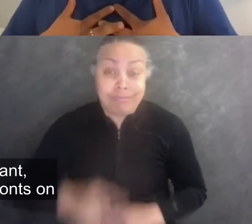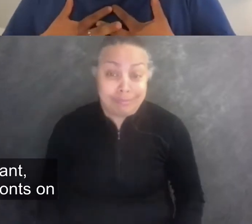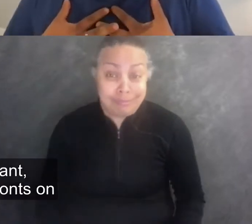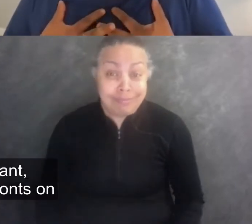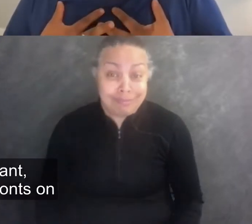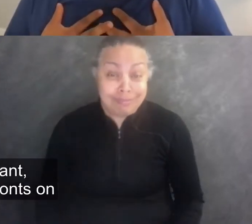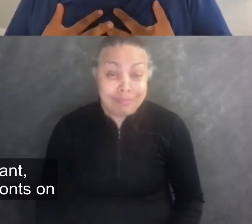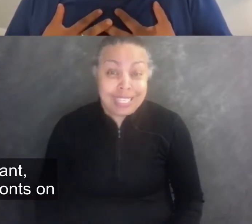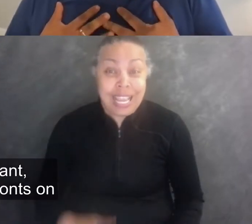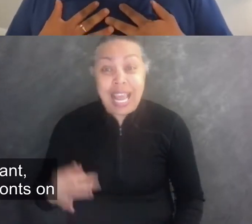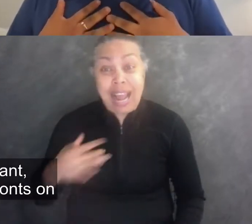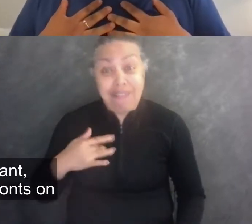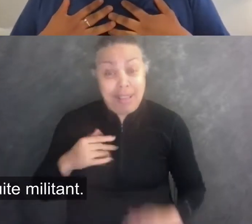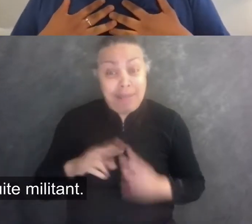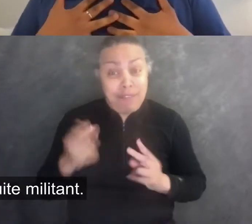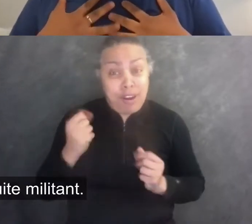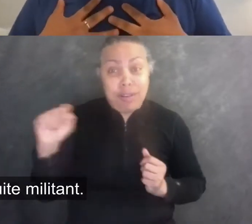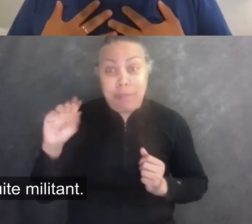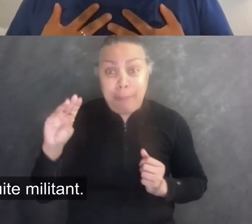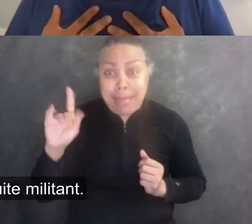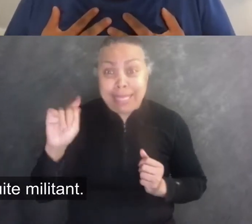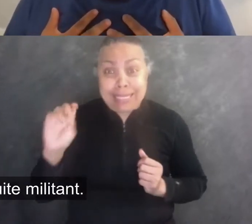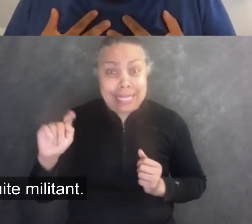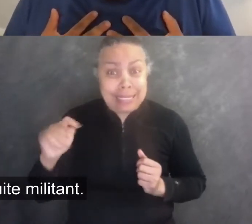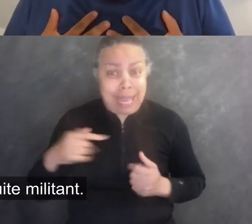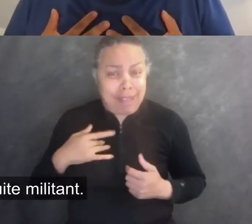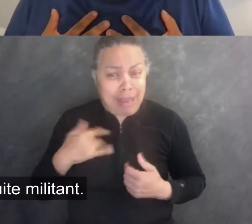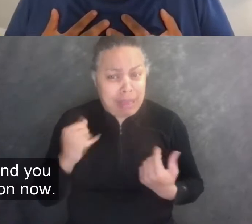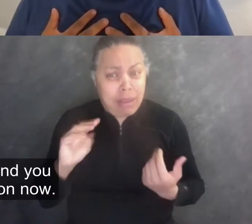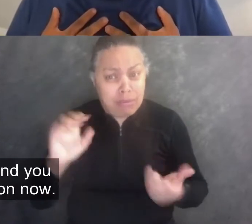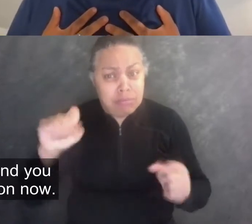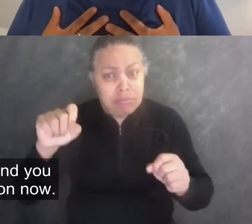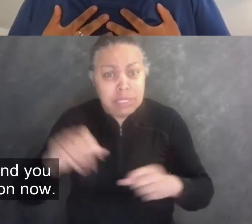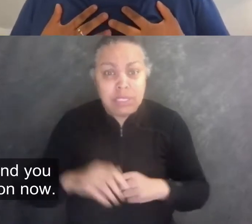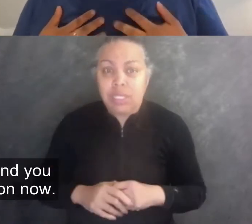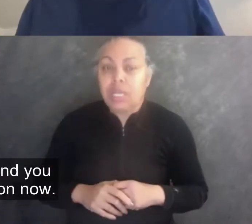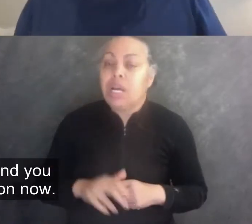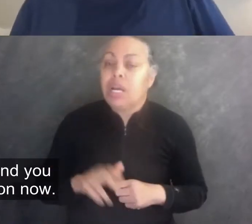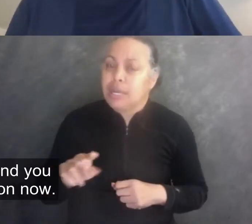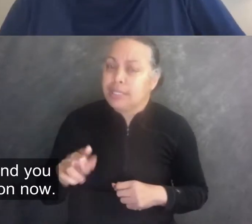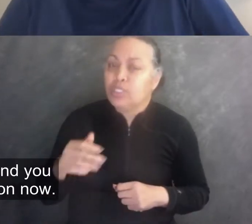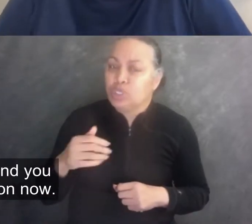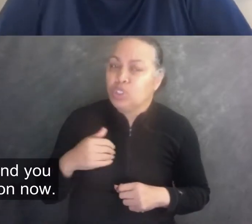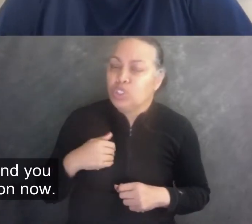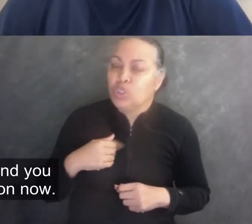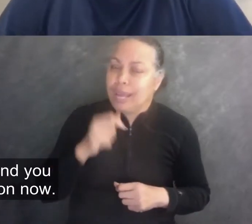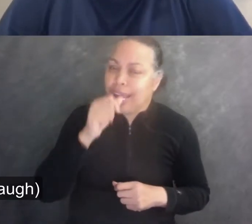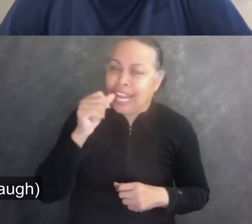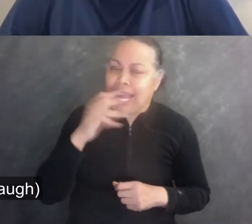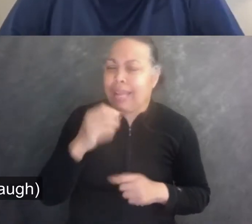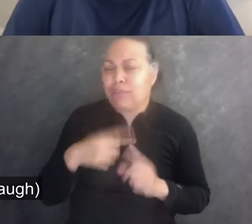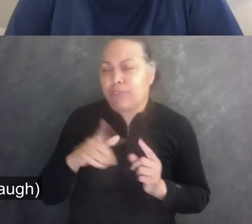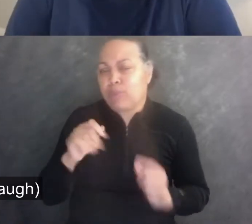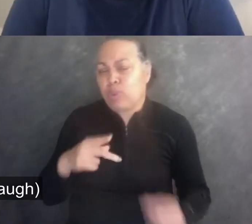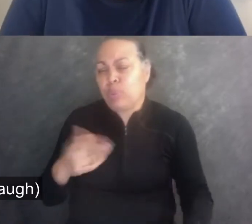like I'm quite militant. I mean, I feel like I'm quite militant. You got fronts on and you from the Lou. Come on now.